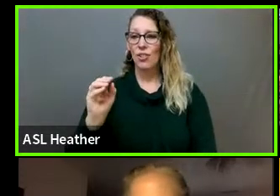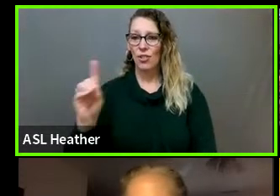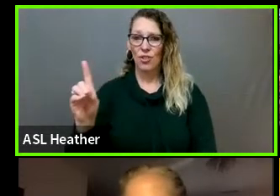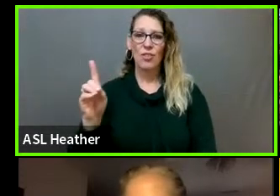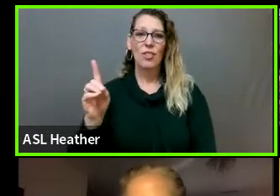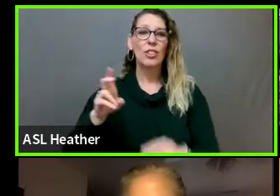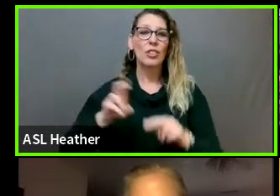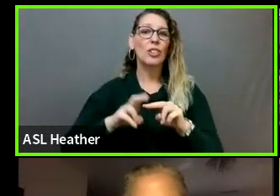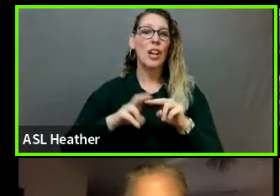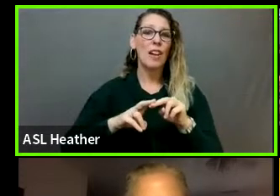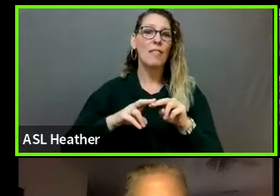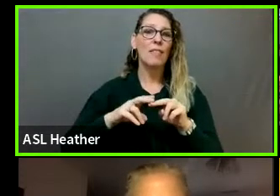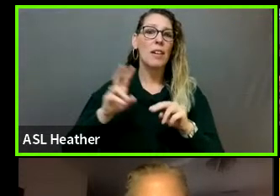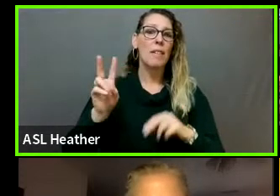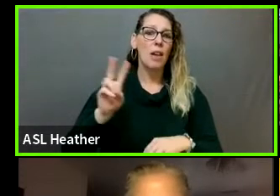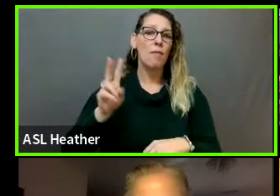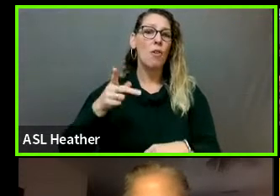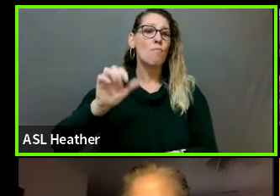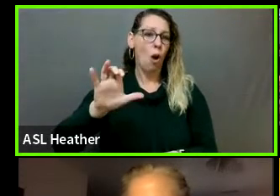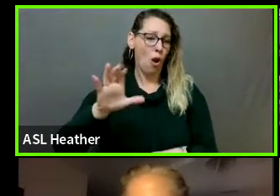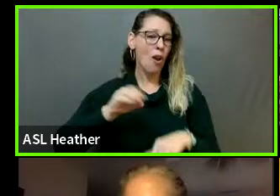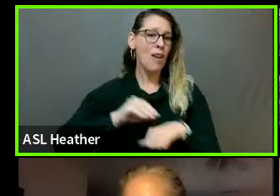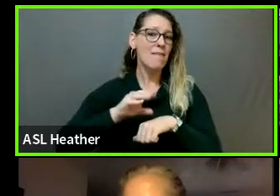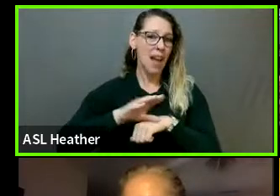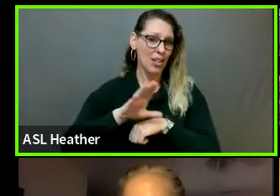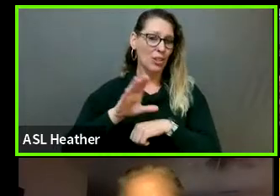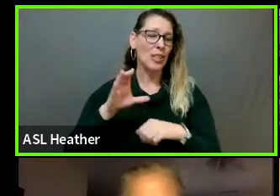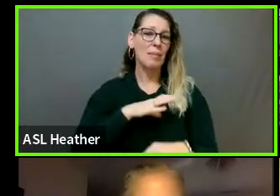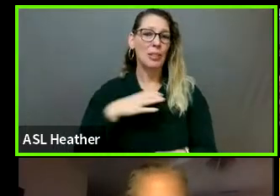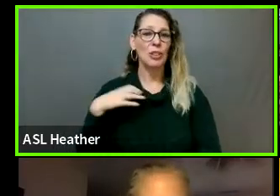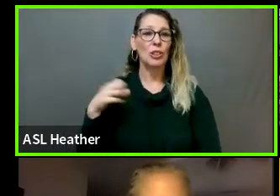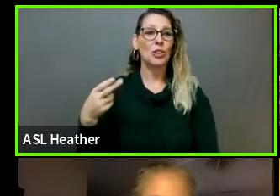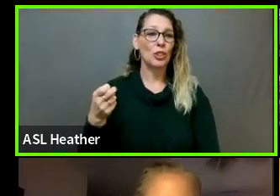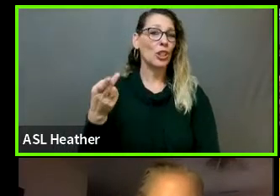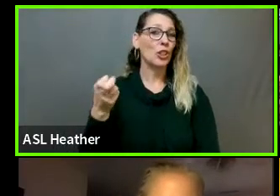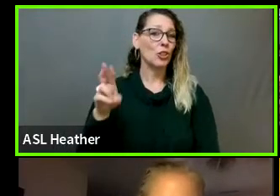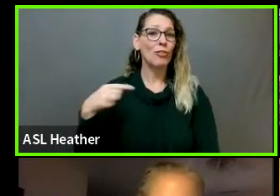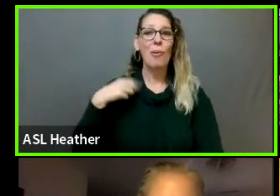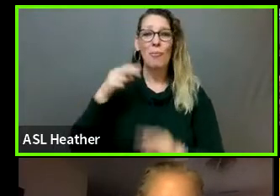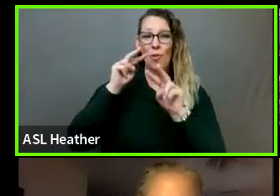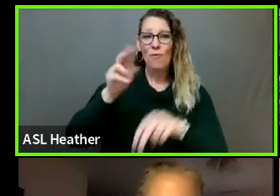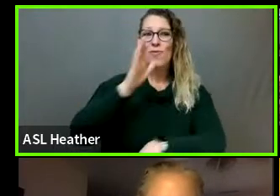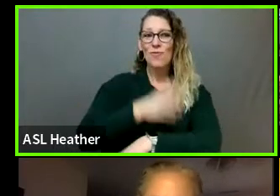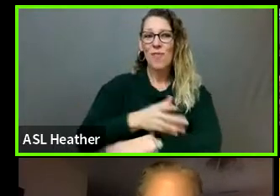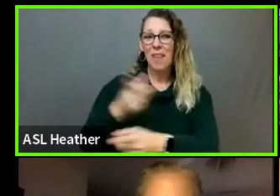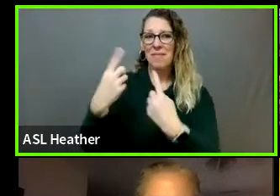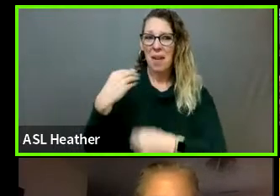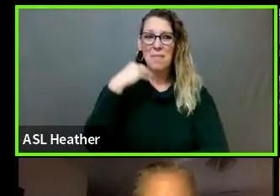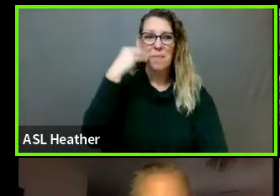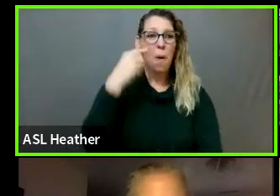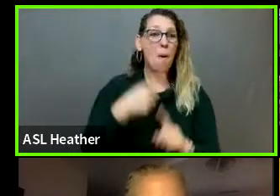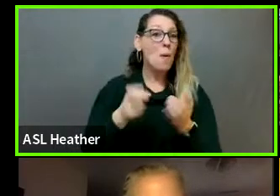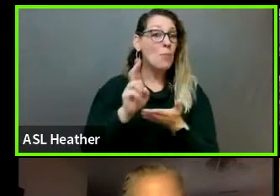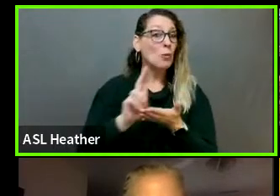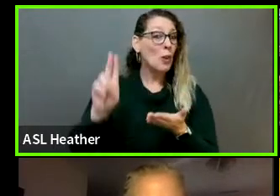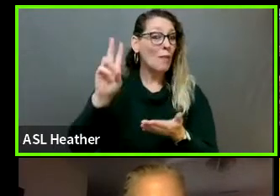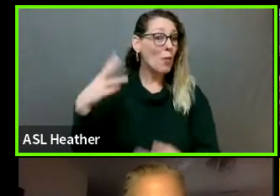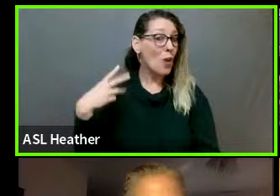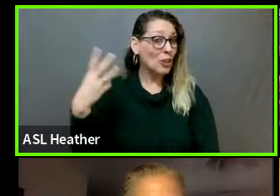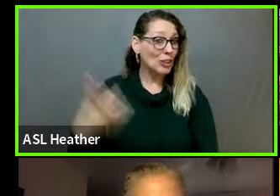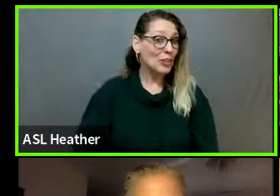Vancouver Parks and Rec Advisory Commission, she, her pronouns, and I am looking forward to my daughter coming home from the University of Washington.